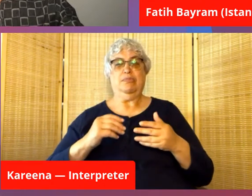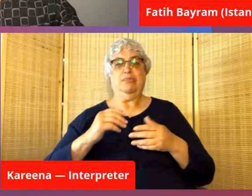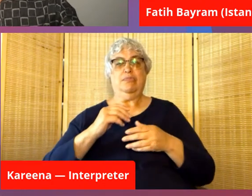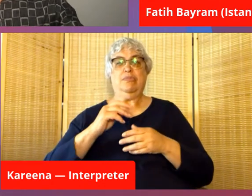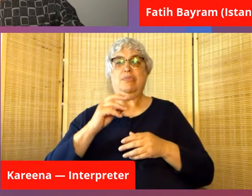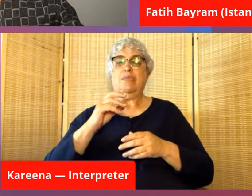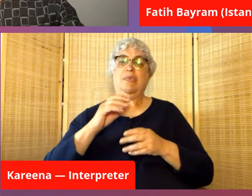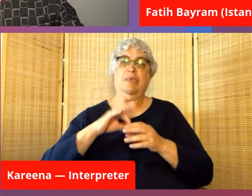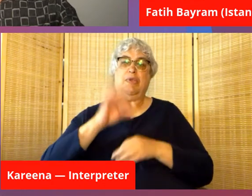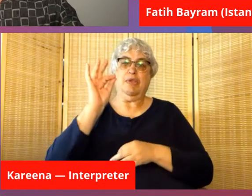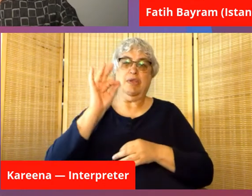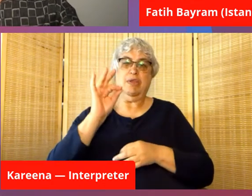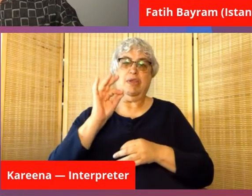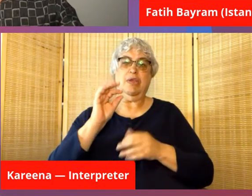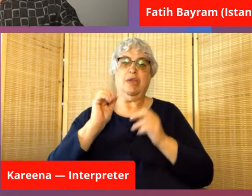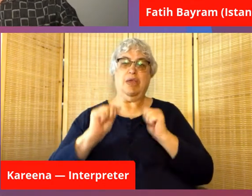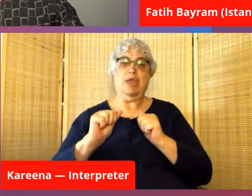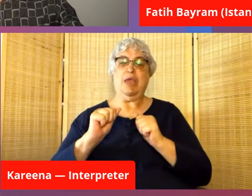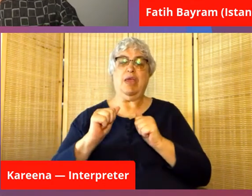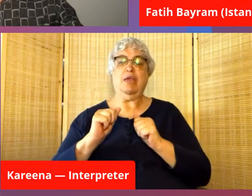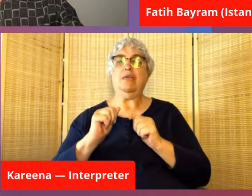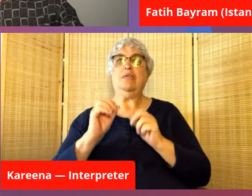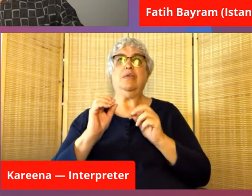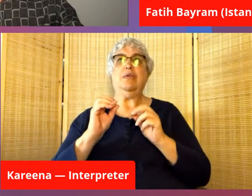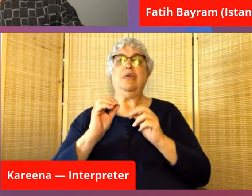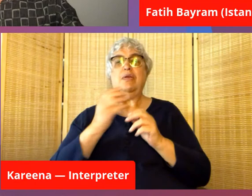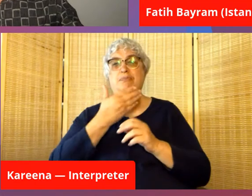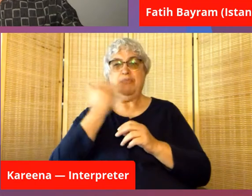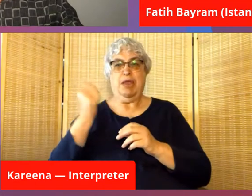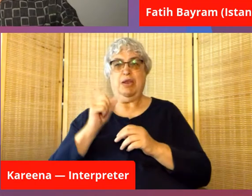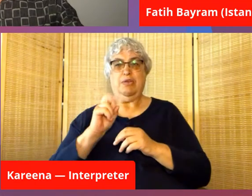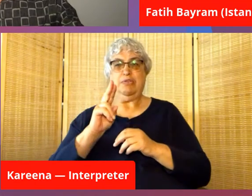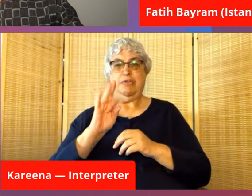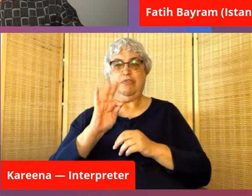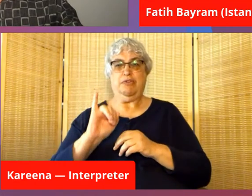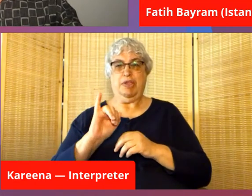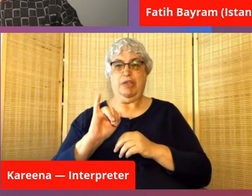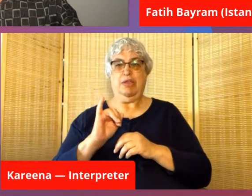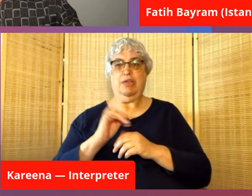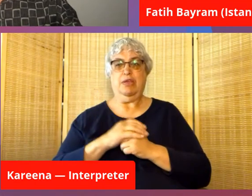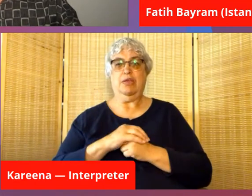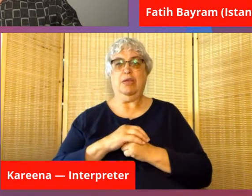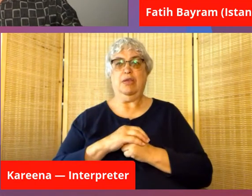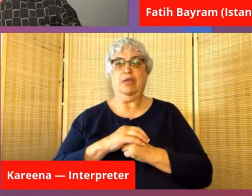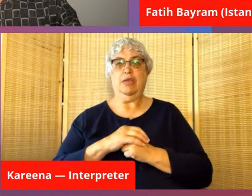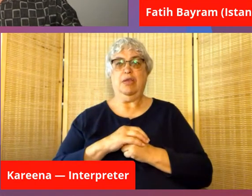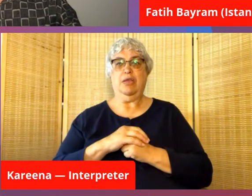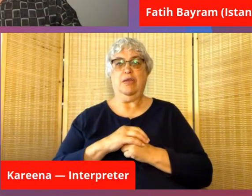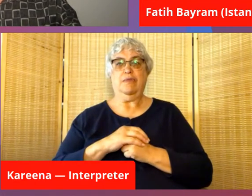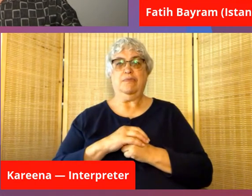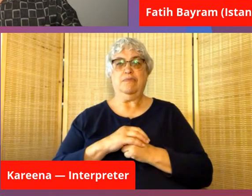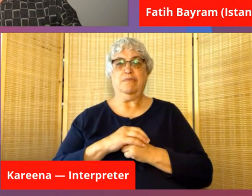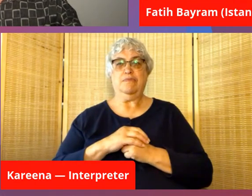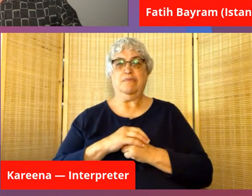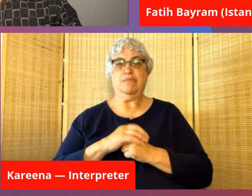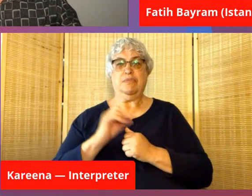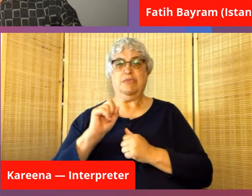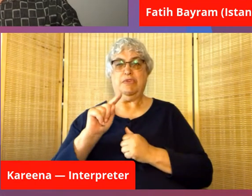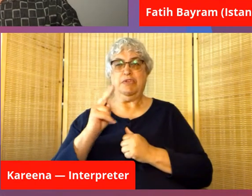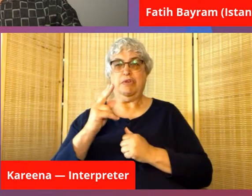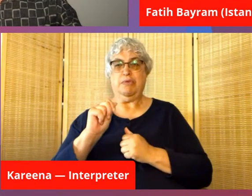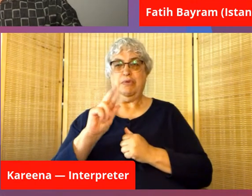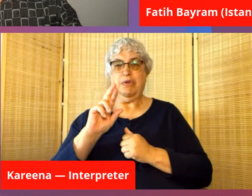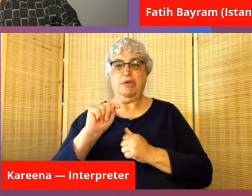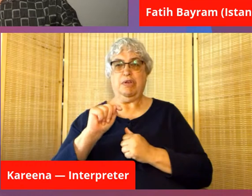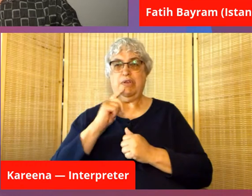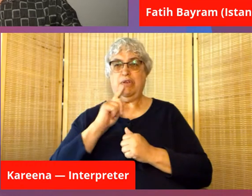Anatolian Bektashi culture or in Sufi tradition also. So, Stuart, you'll also notice a